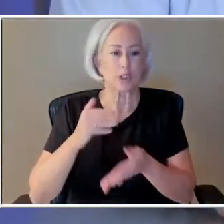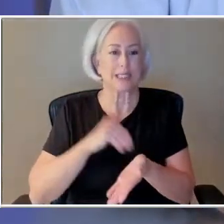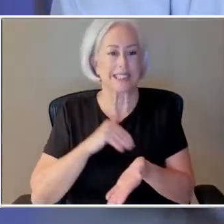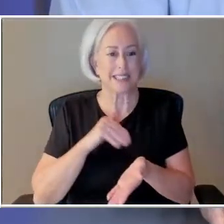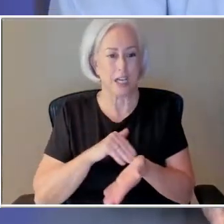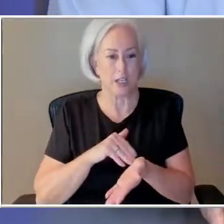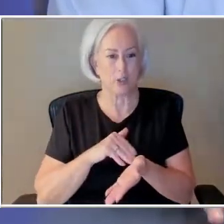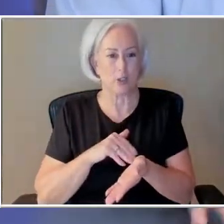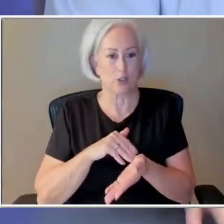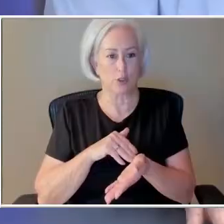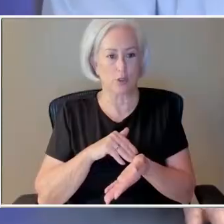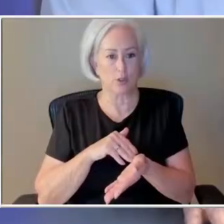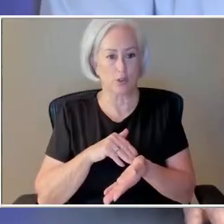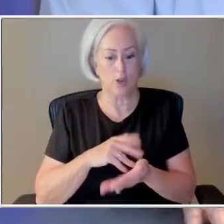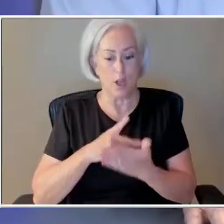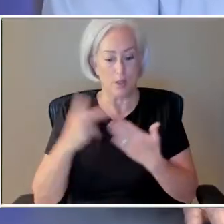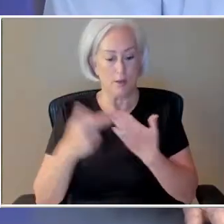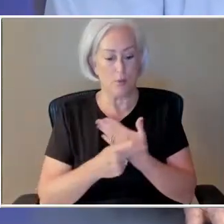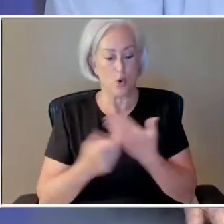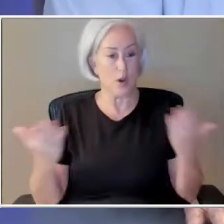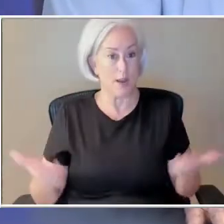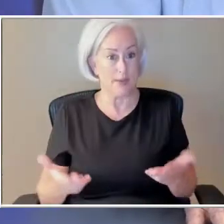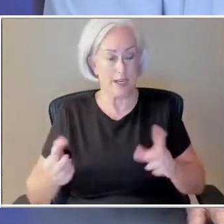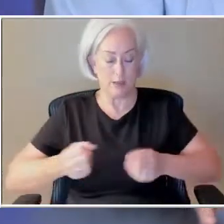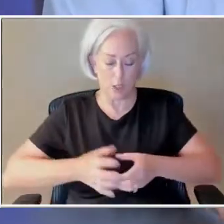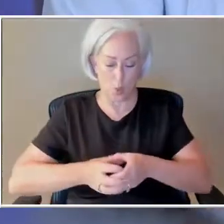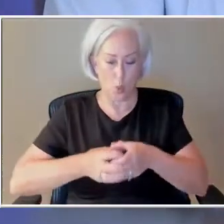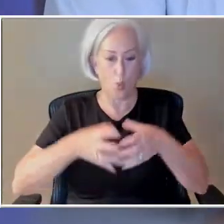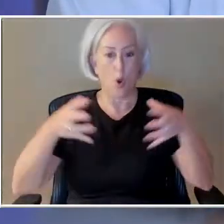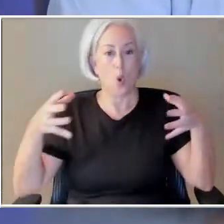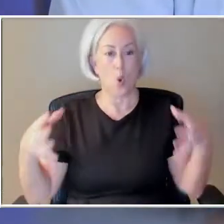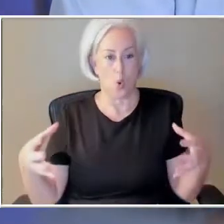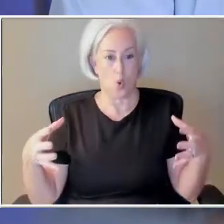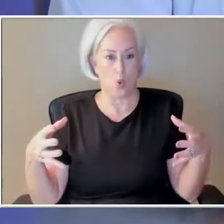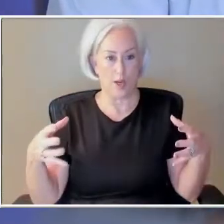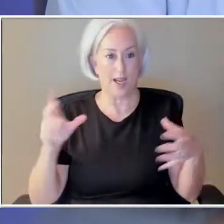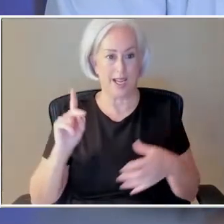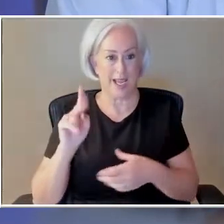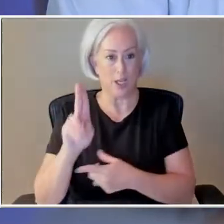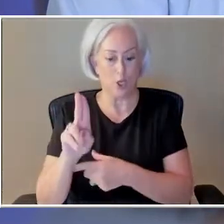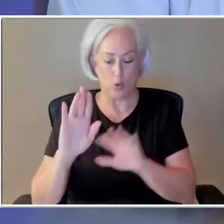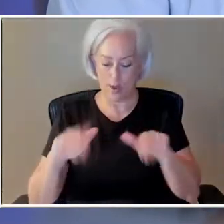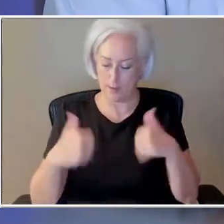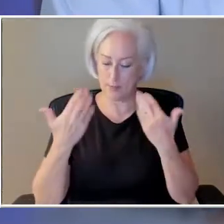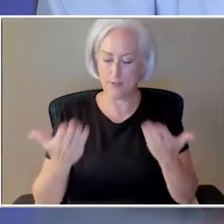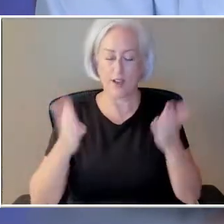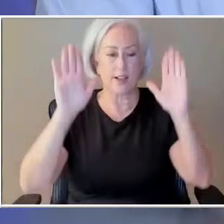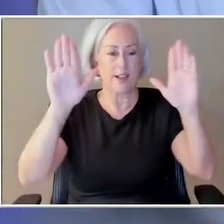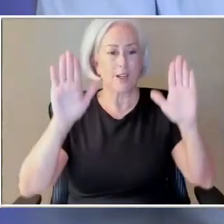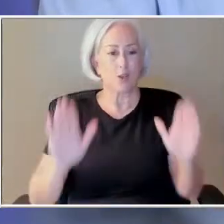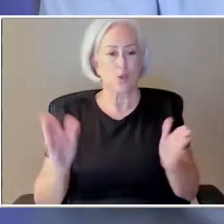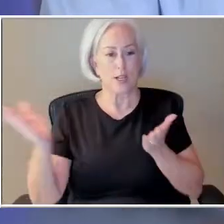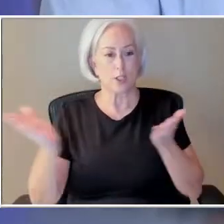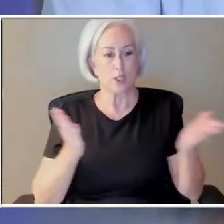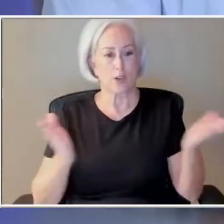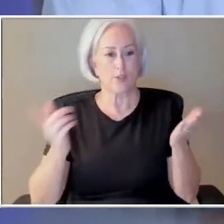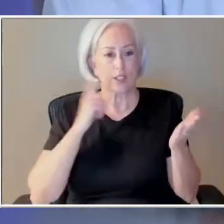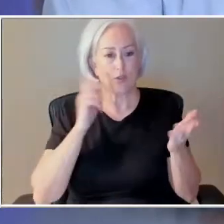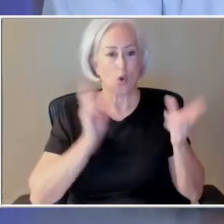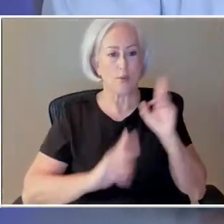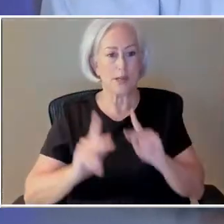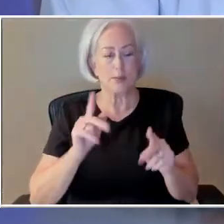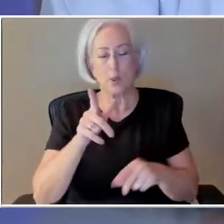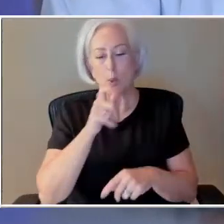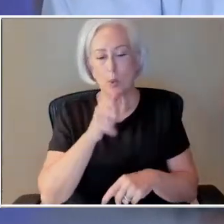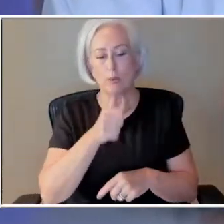the program here has grown so much and is providing a great service for the people that are suffering from